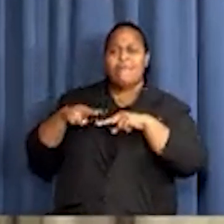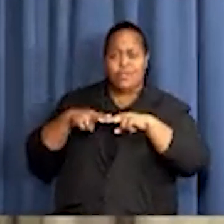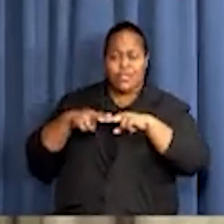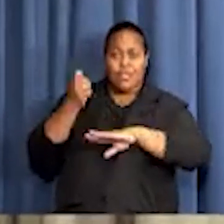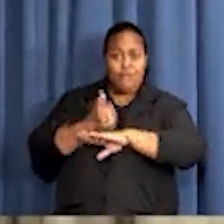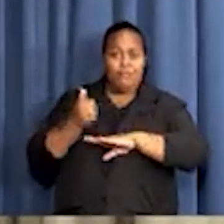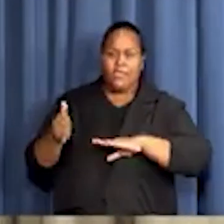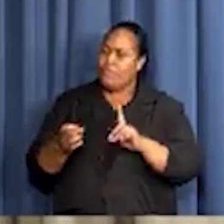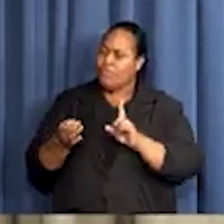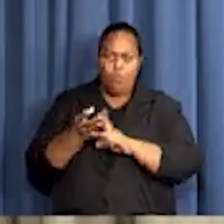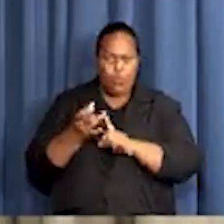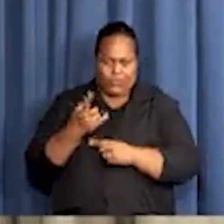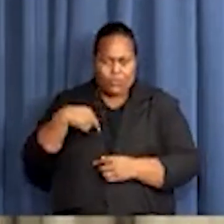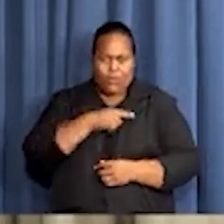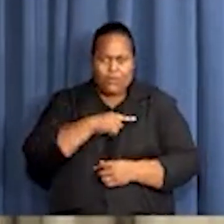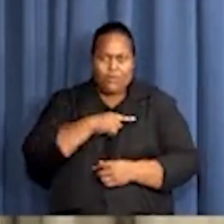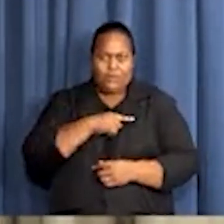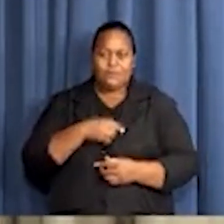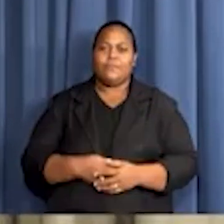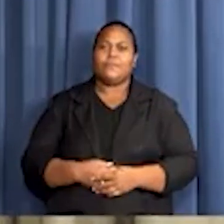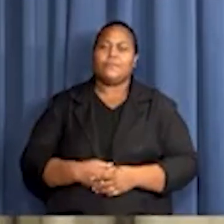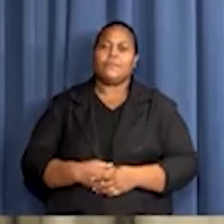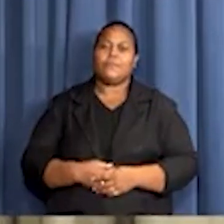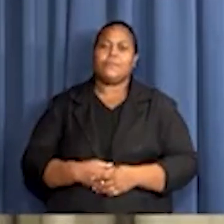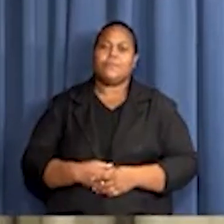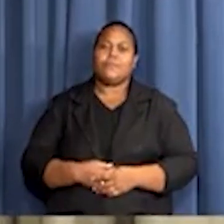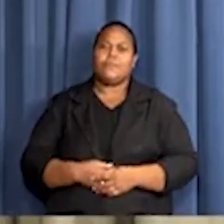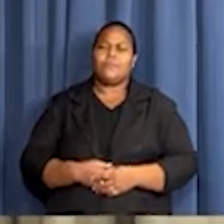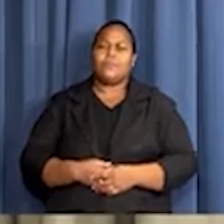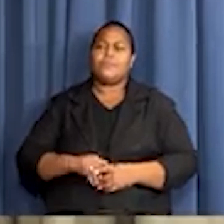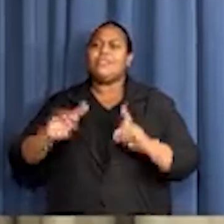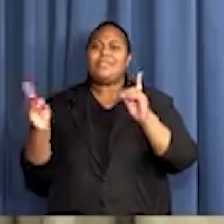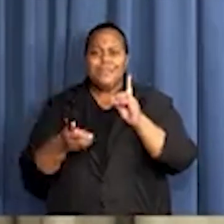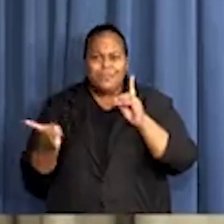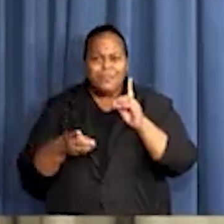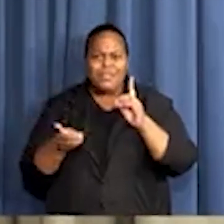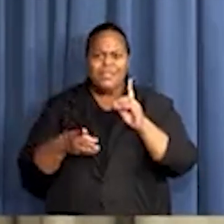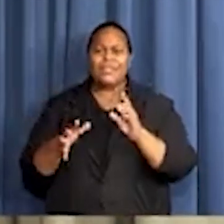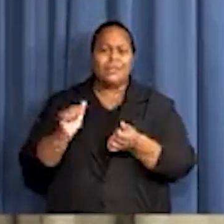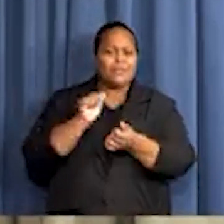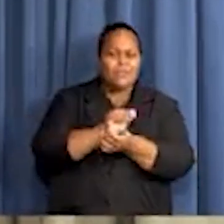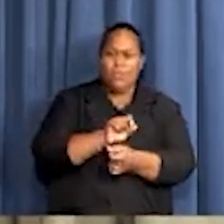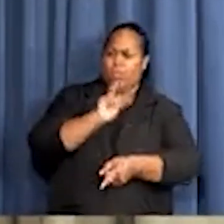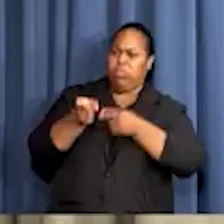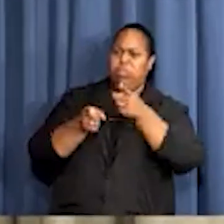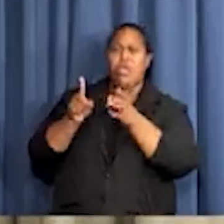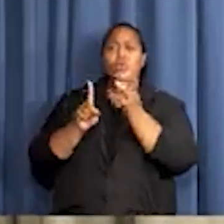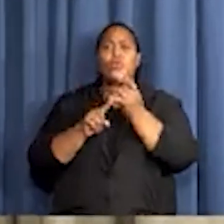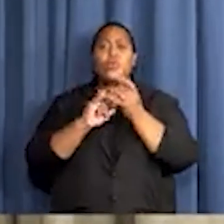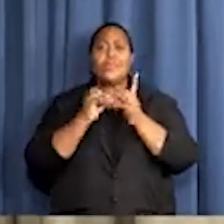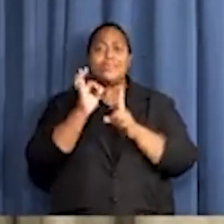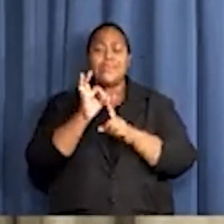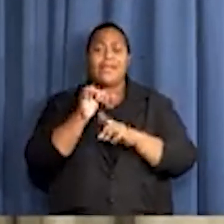was central to our agenda. The penalties and persecution directed at the USP by the